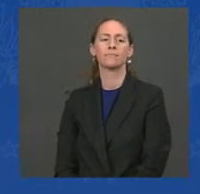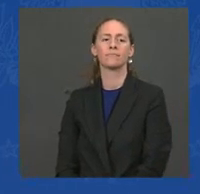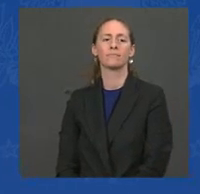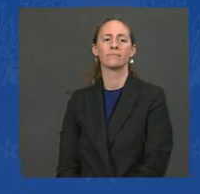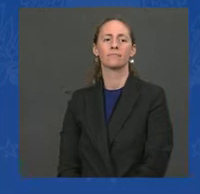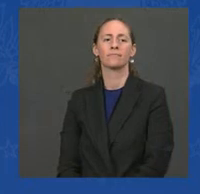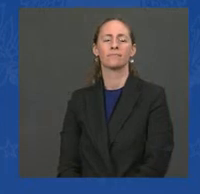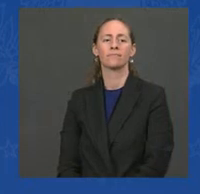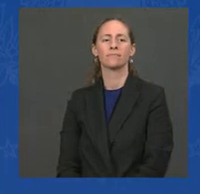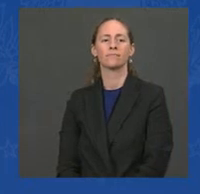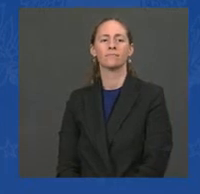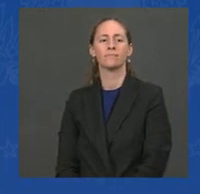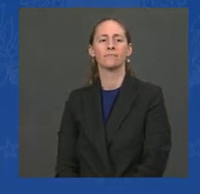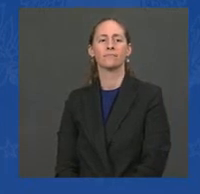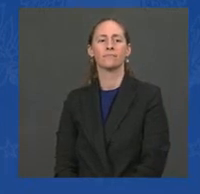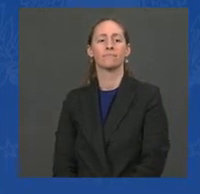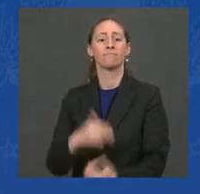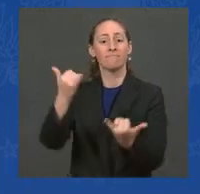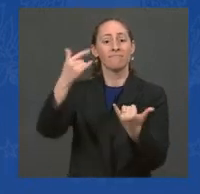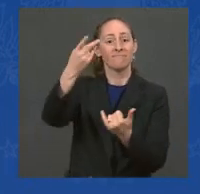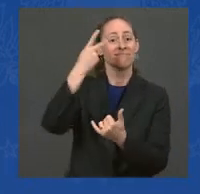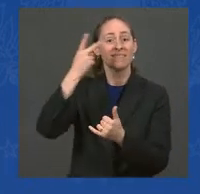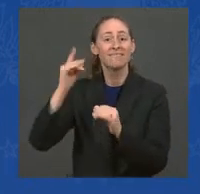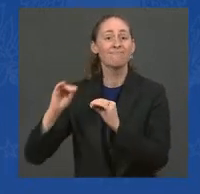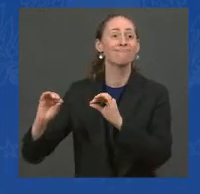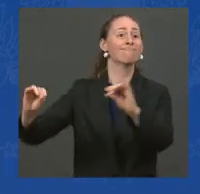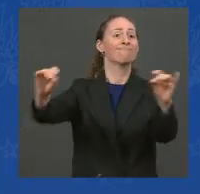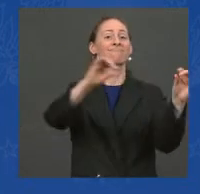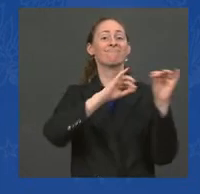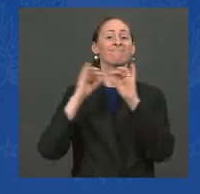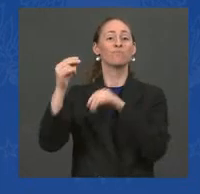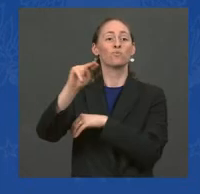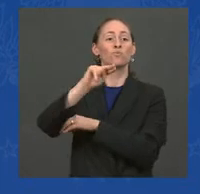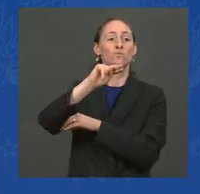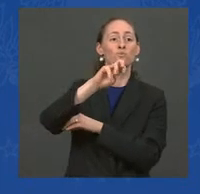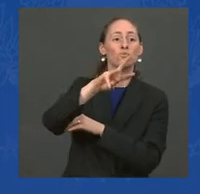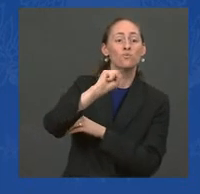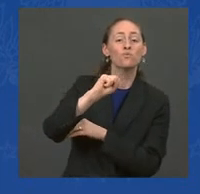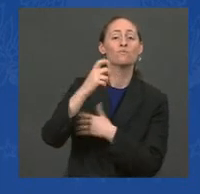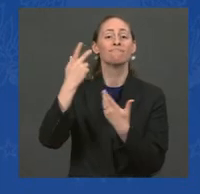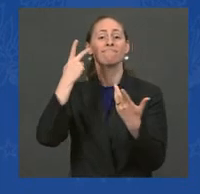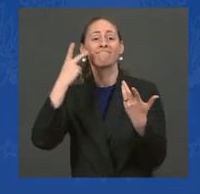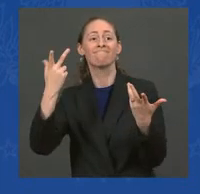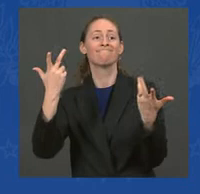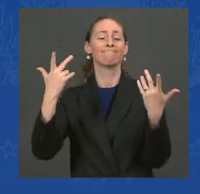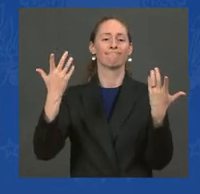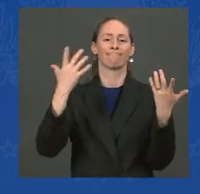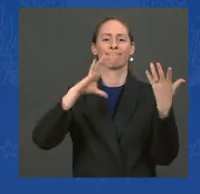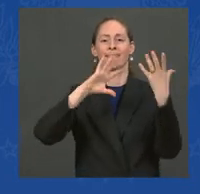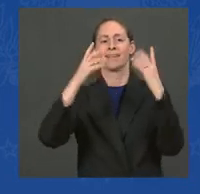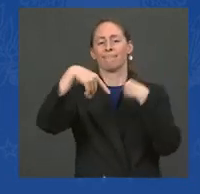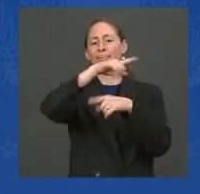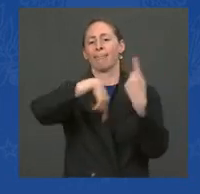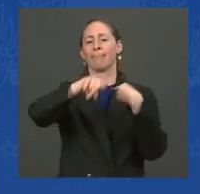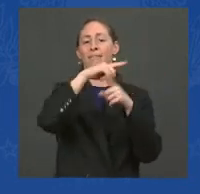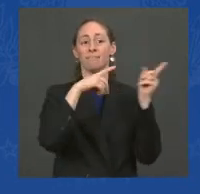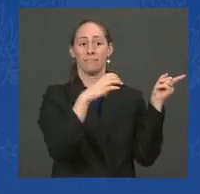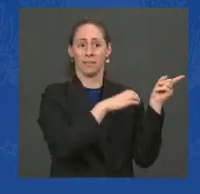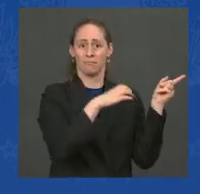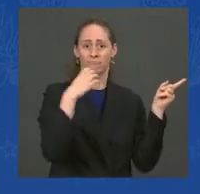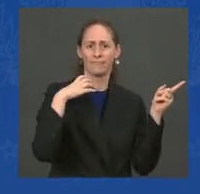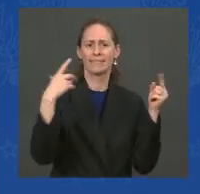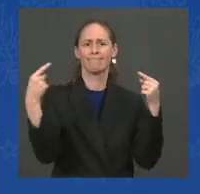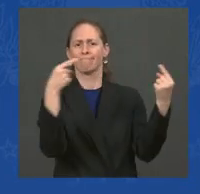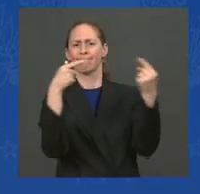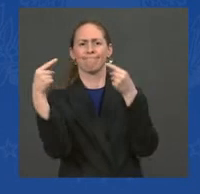on the news, and every conversation is a confrontation. Every disagreement is a crisis. But when you take a step back and look